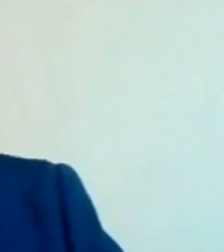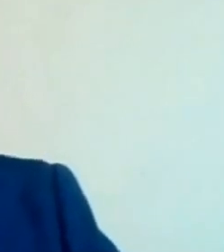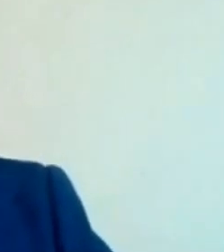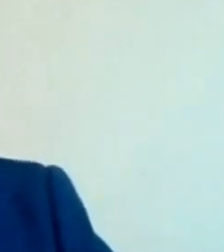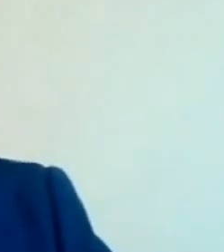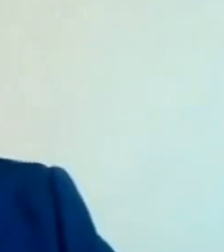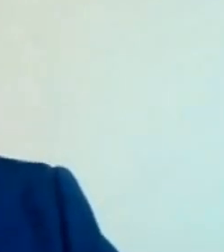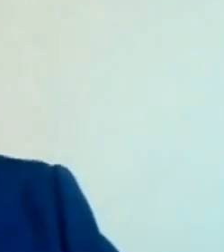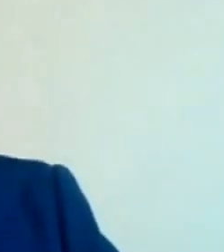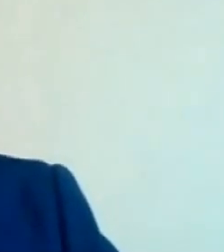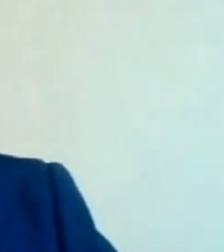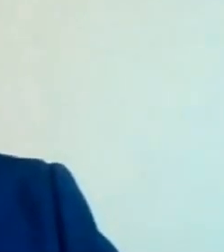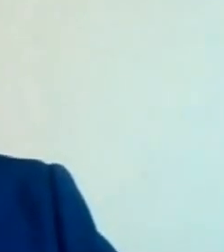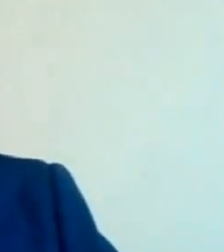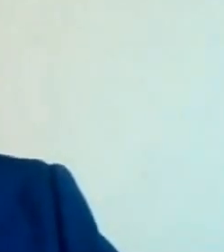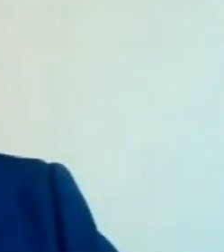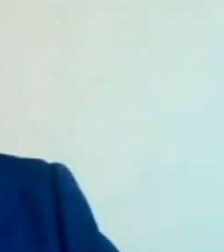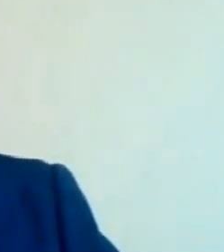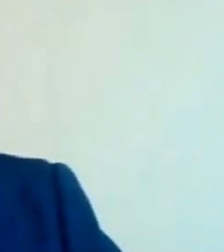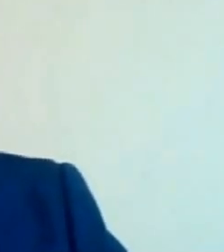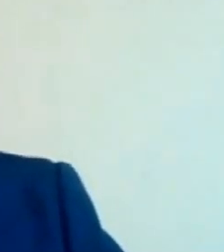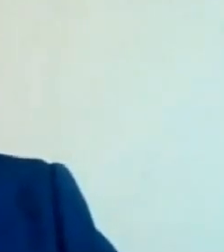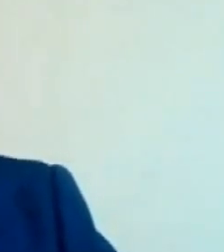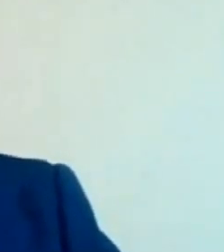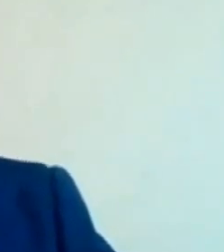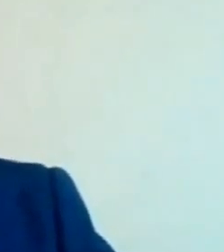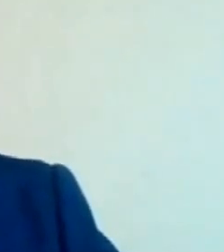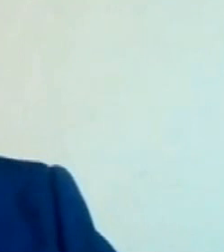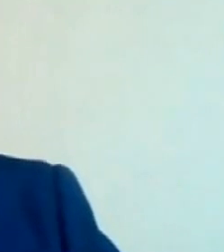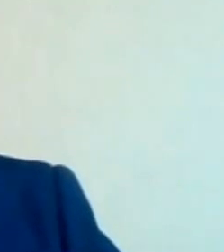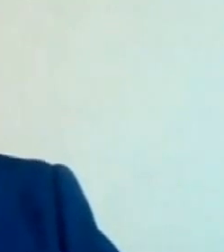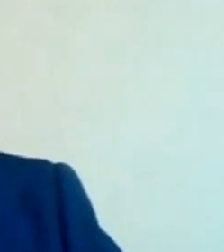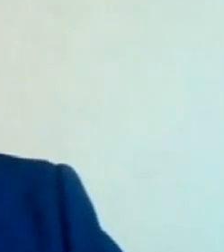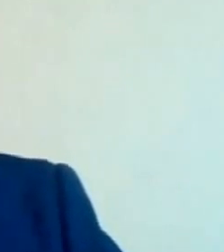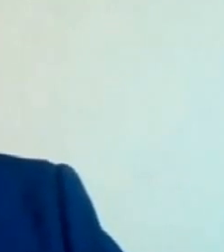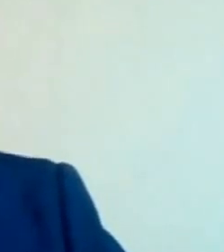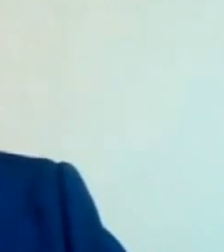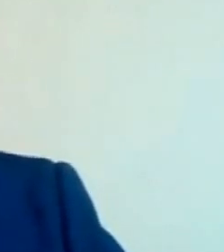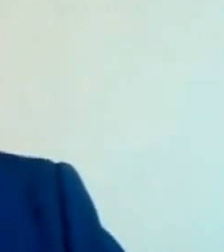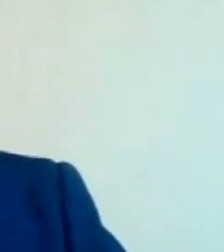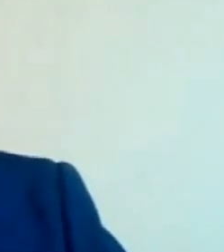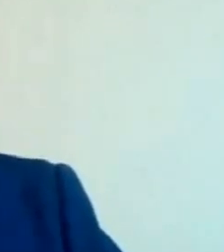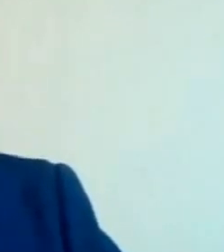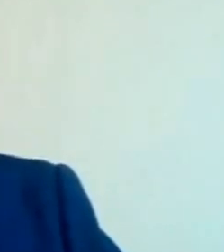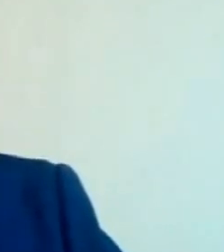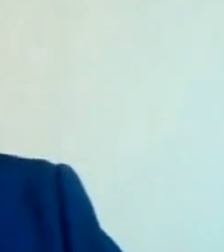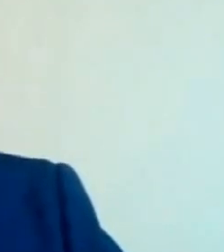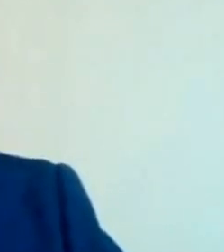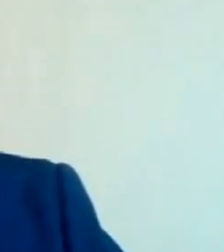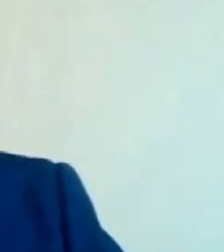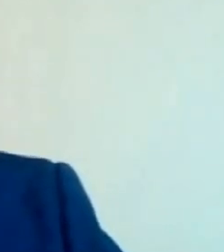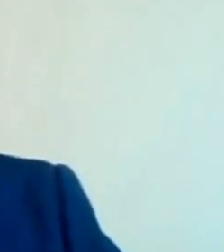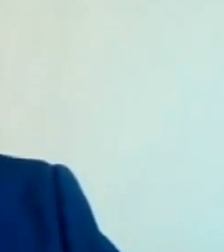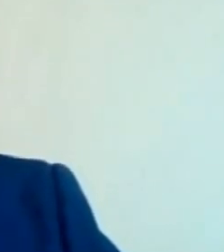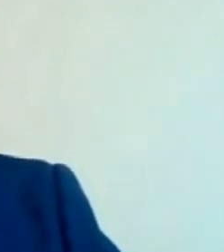accommodate approximately plus minus. Look, 13 million. We are able to accommodate those kind of learners.